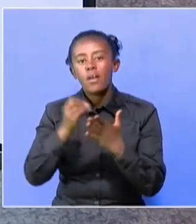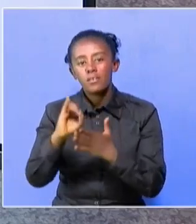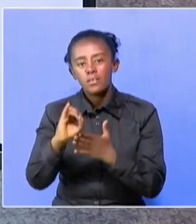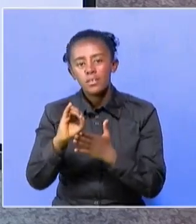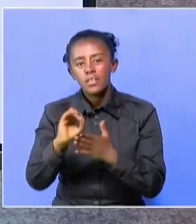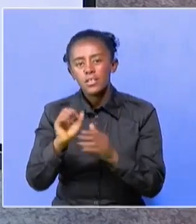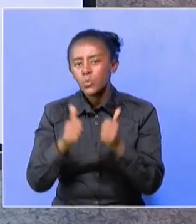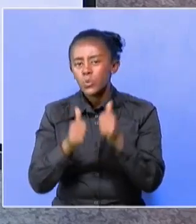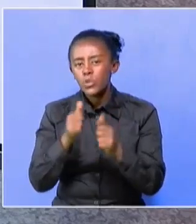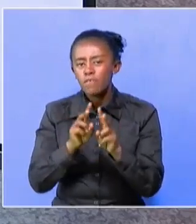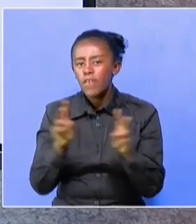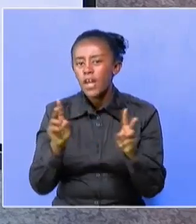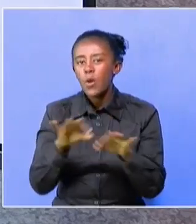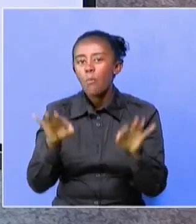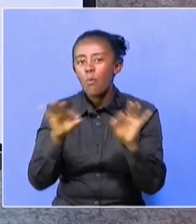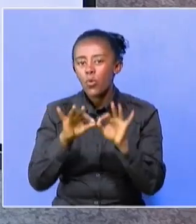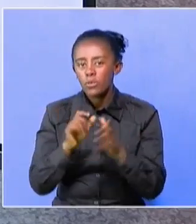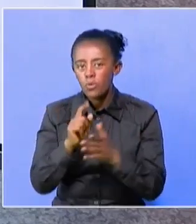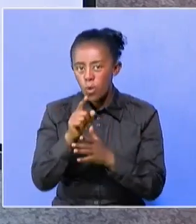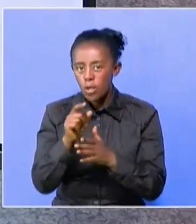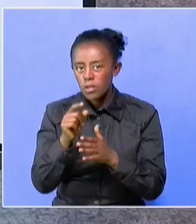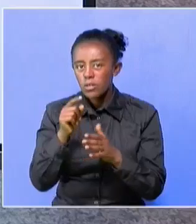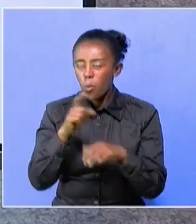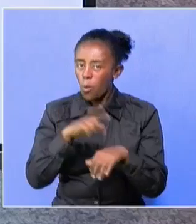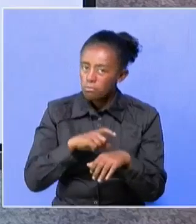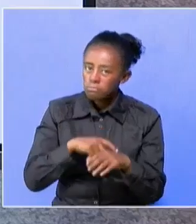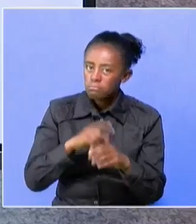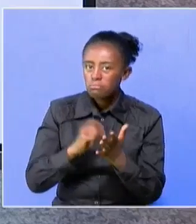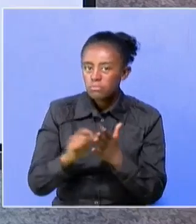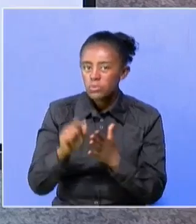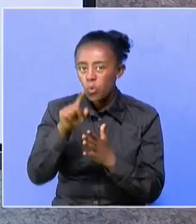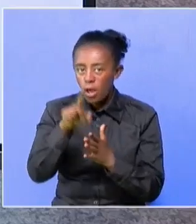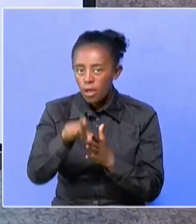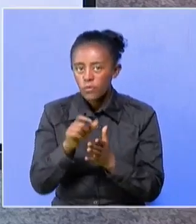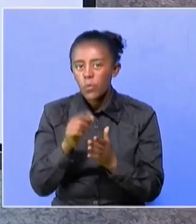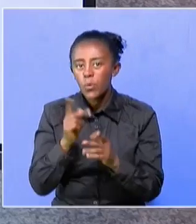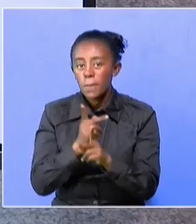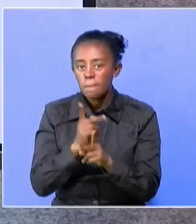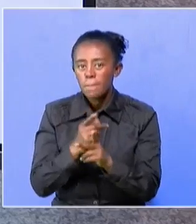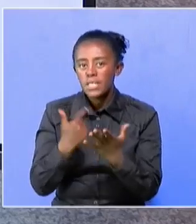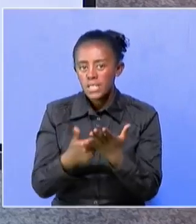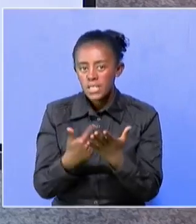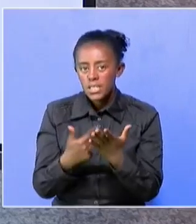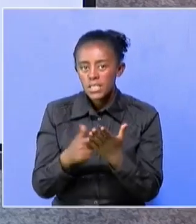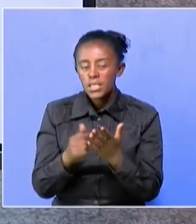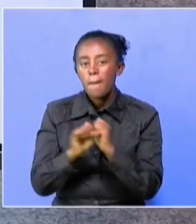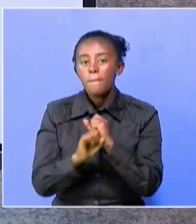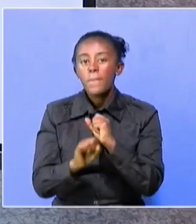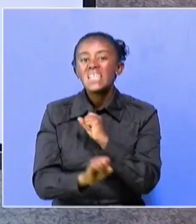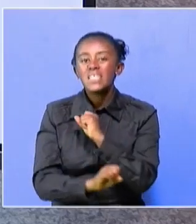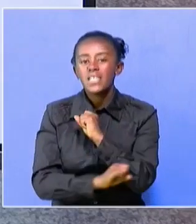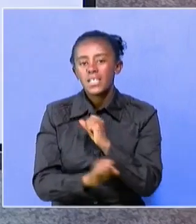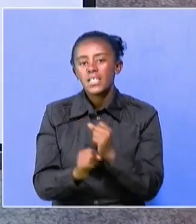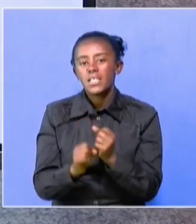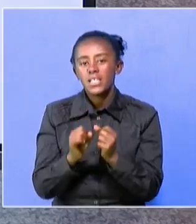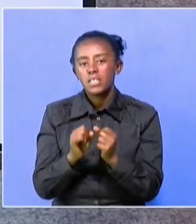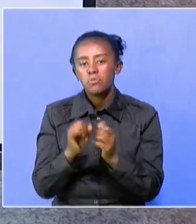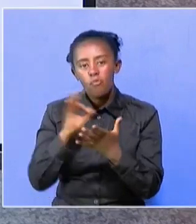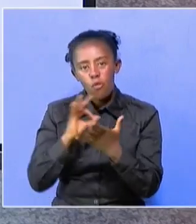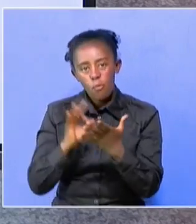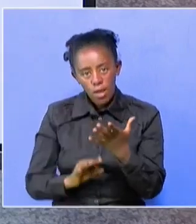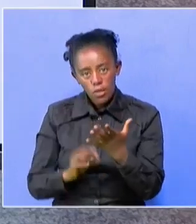is very important. While you are writing a memo, you have to keep these basic formats